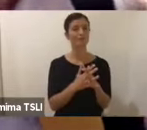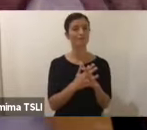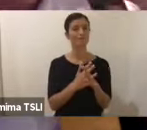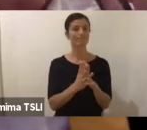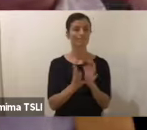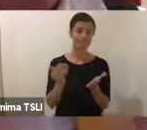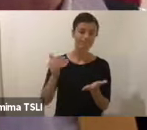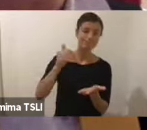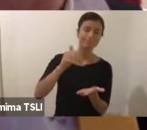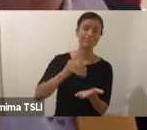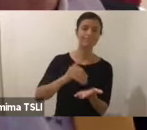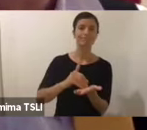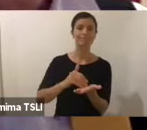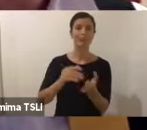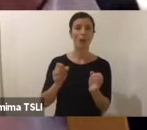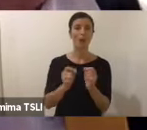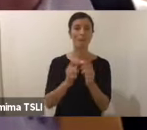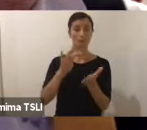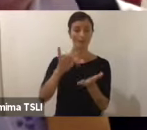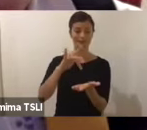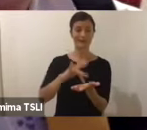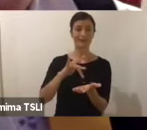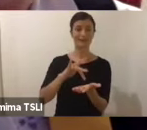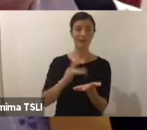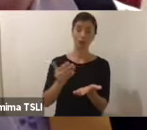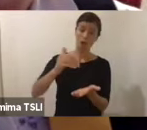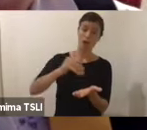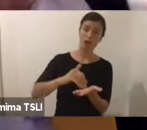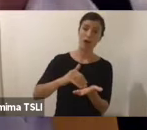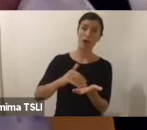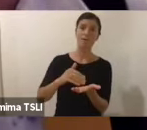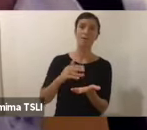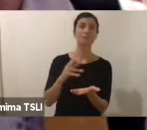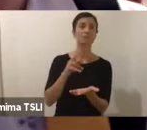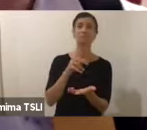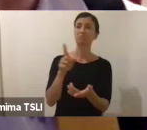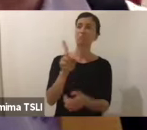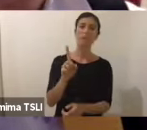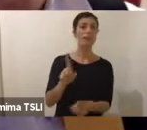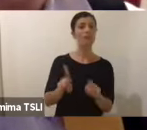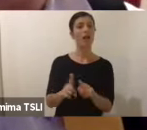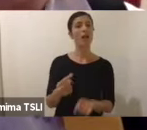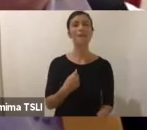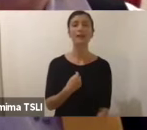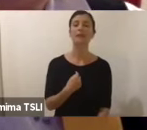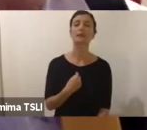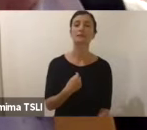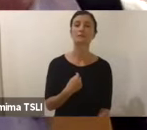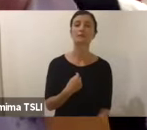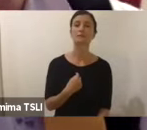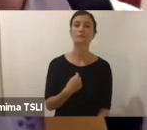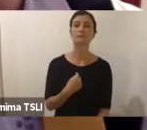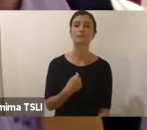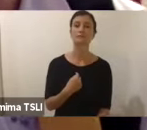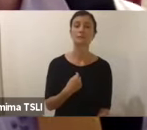reflected back and i don't think i would have got involved in fact i don't know maybe i wouldn't have got involved if i'd gone into a